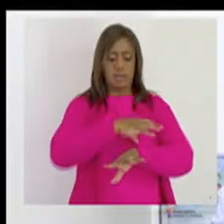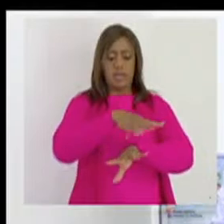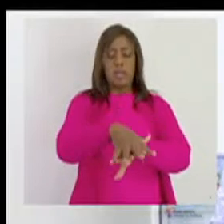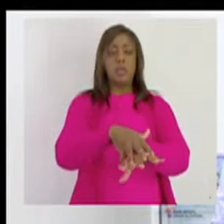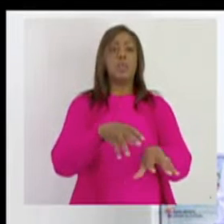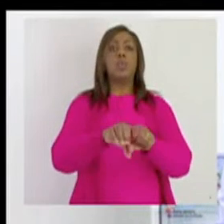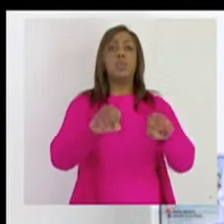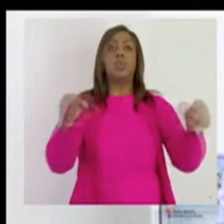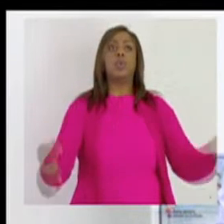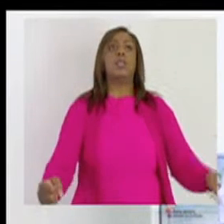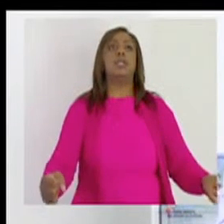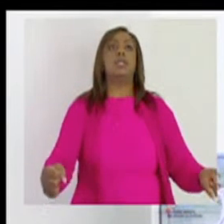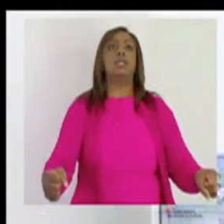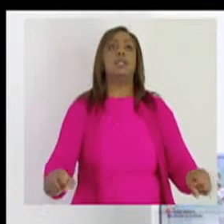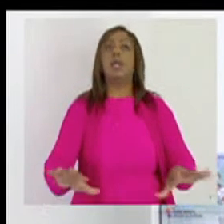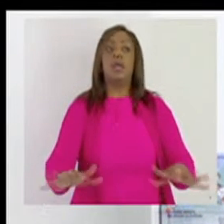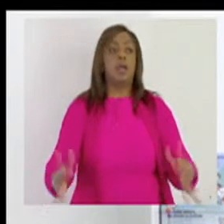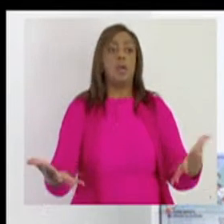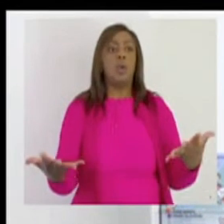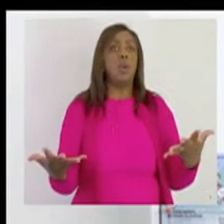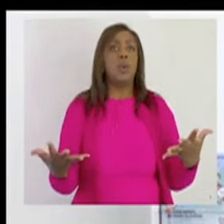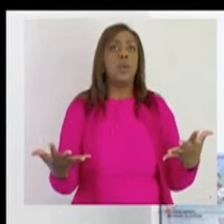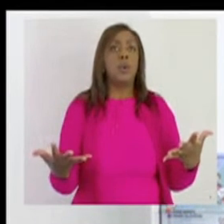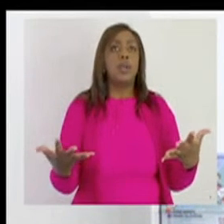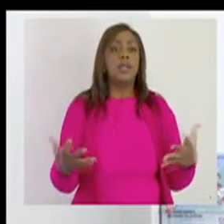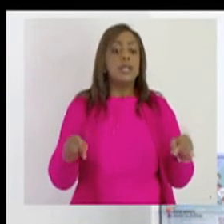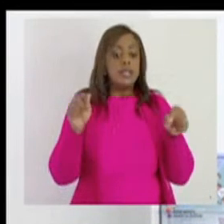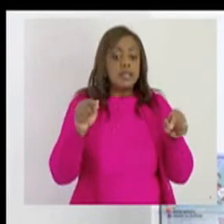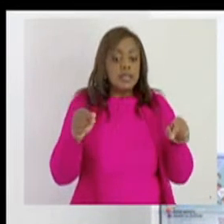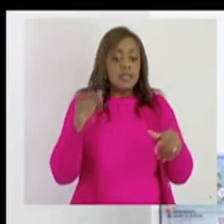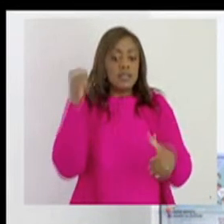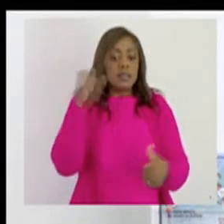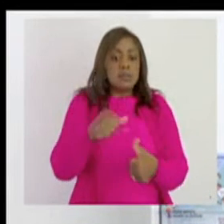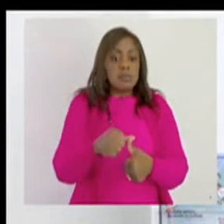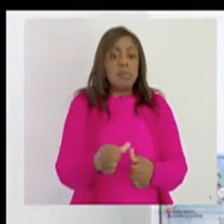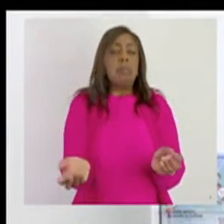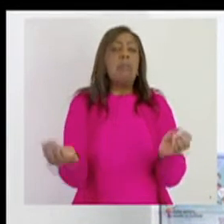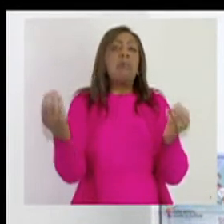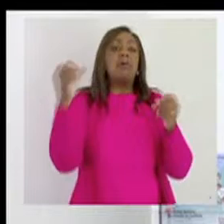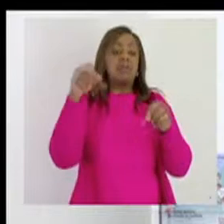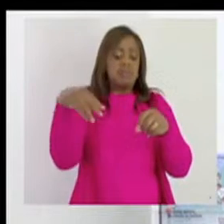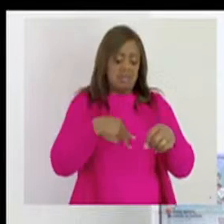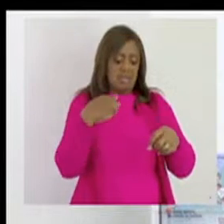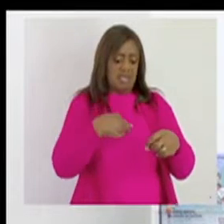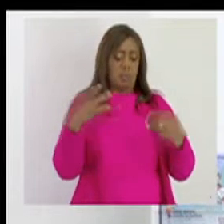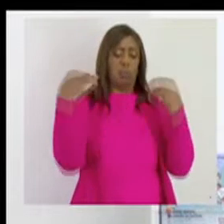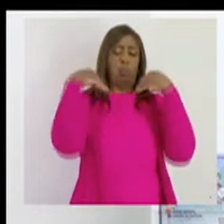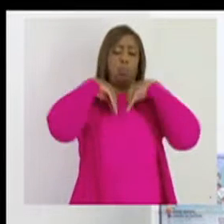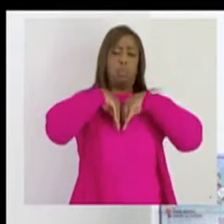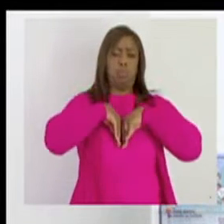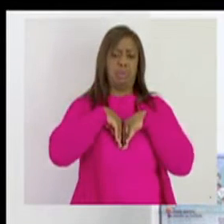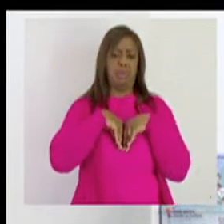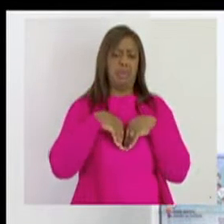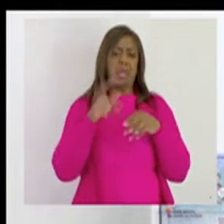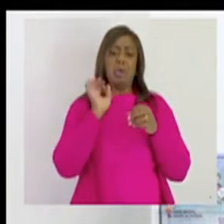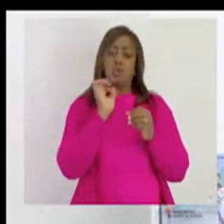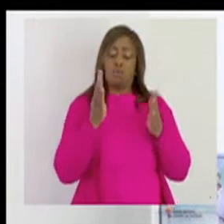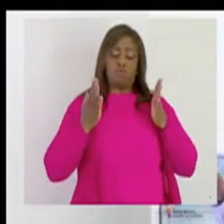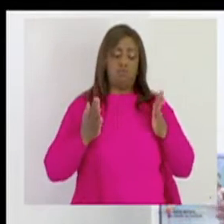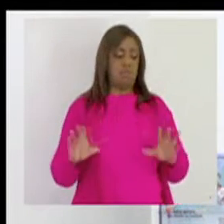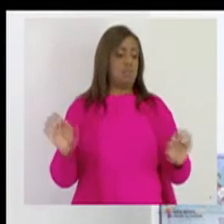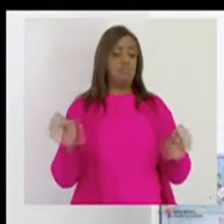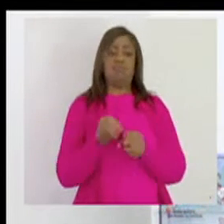once HIV and AIDS enters your body, it attacks and then destroys your body's immune